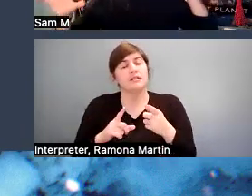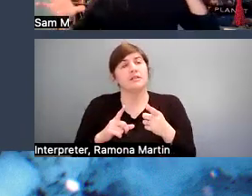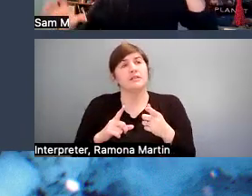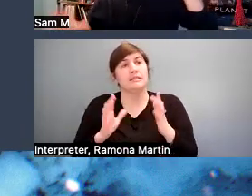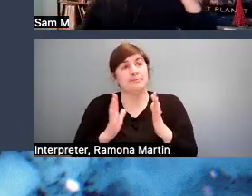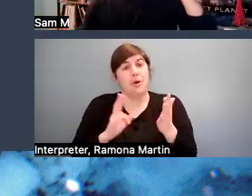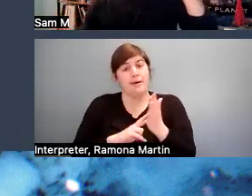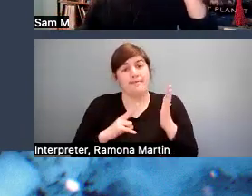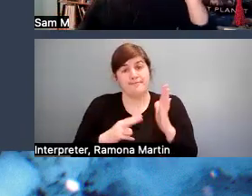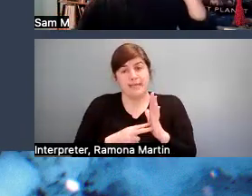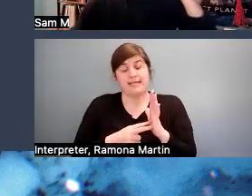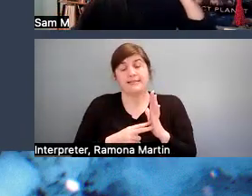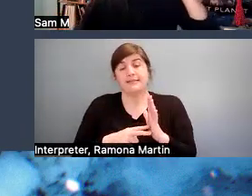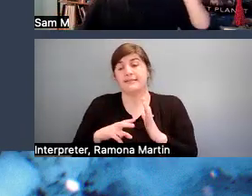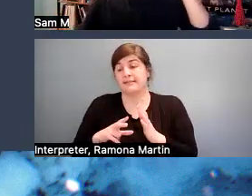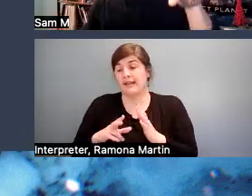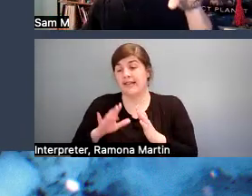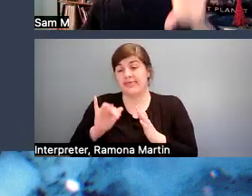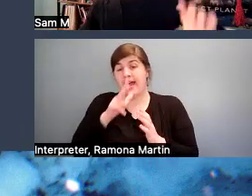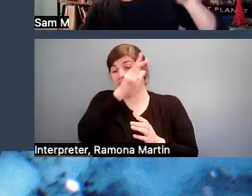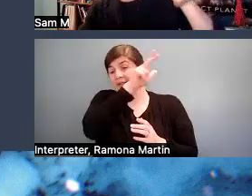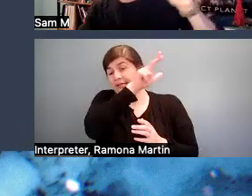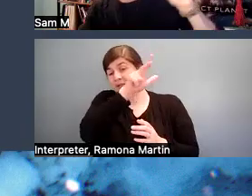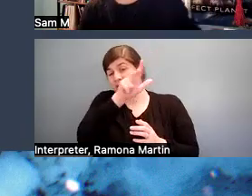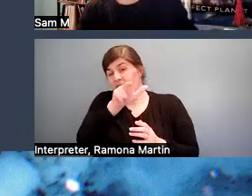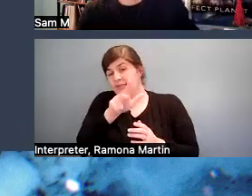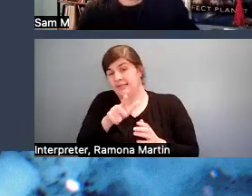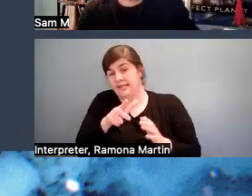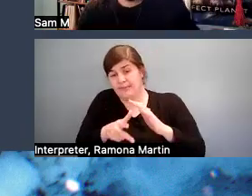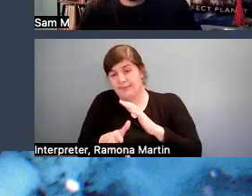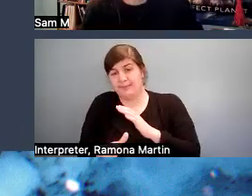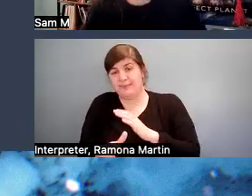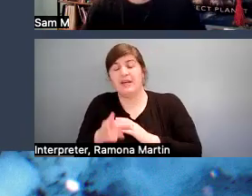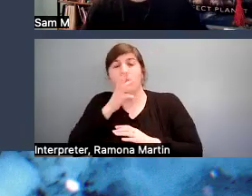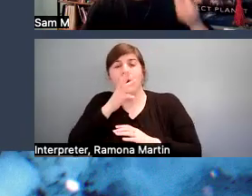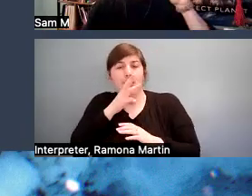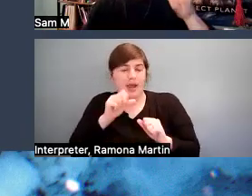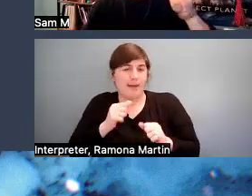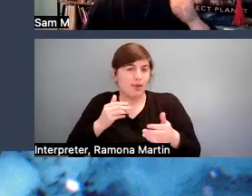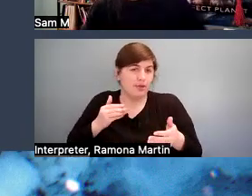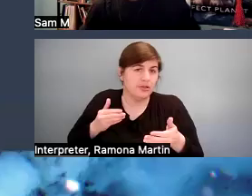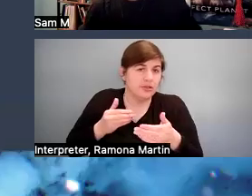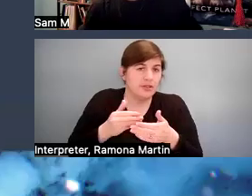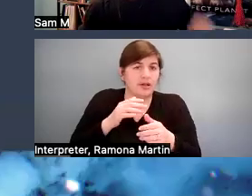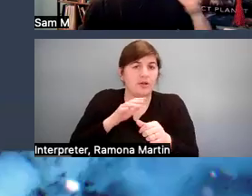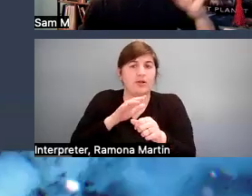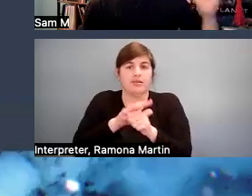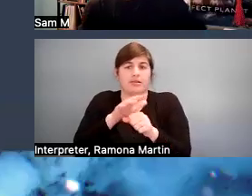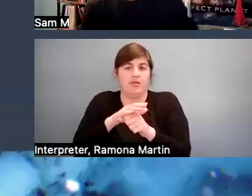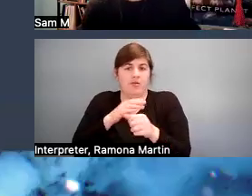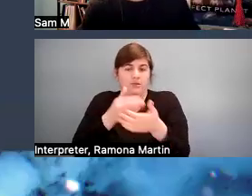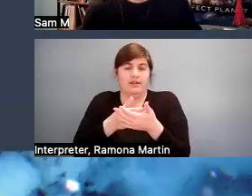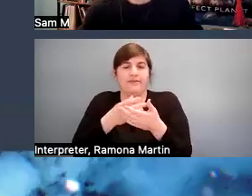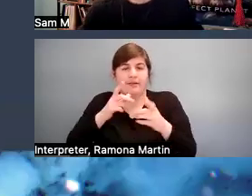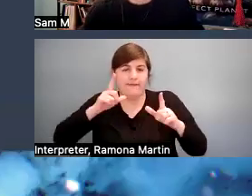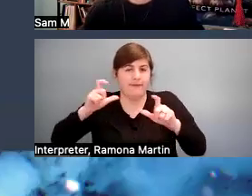that the submersible, the submarine, was able to get close enough to actually take a photo. So these are the only two examples we have on